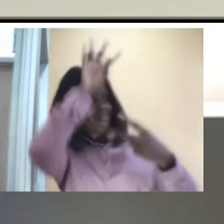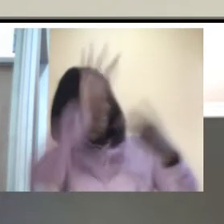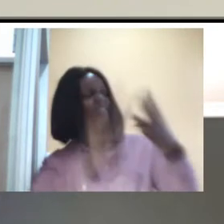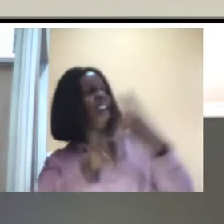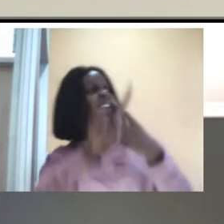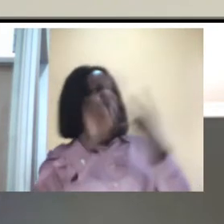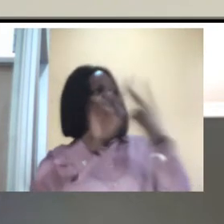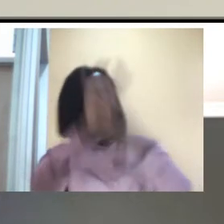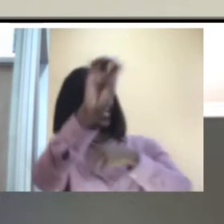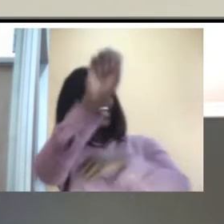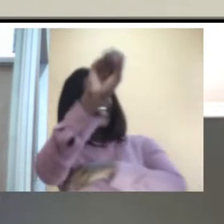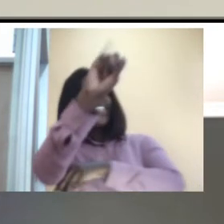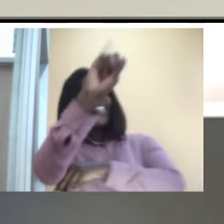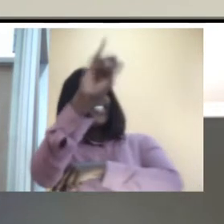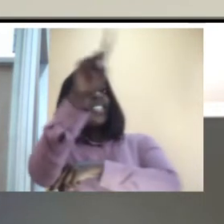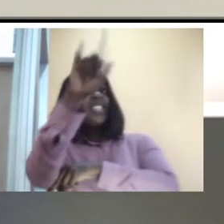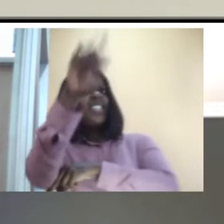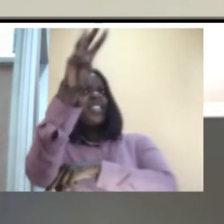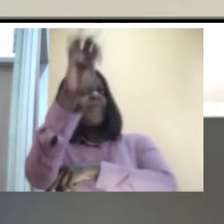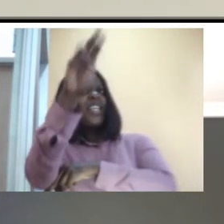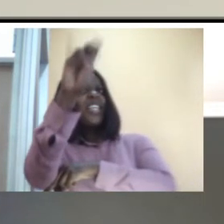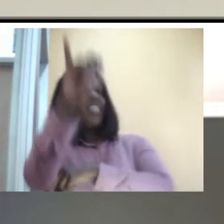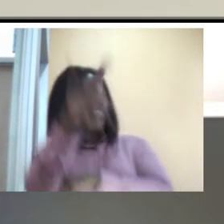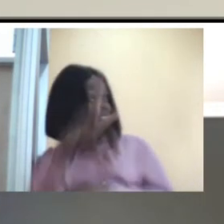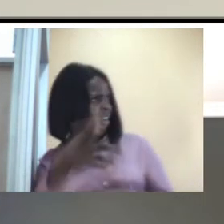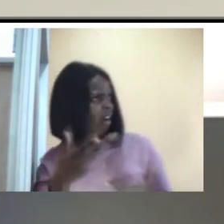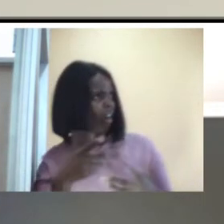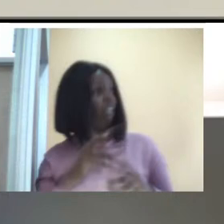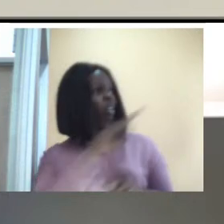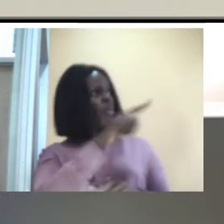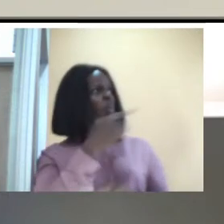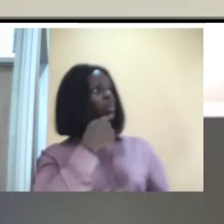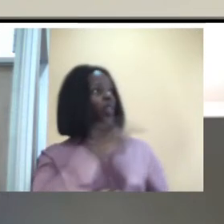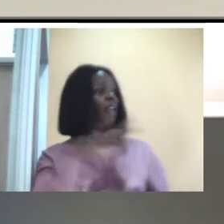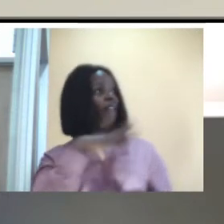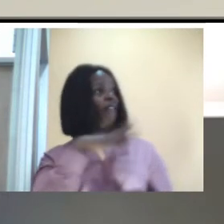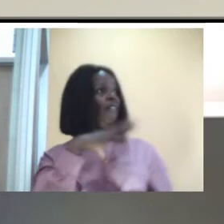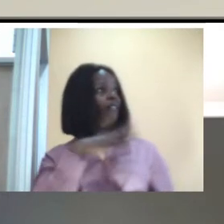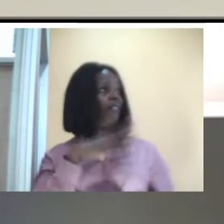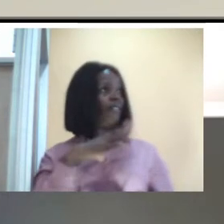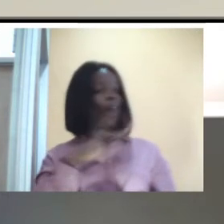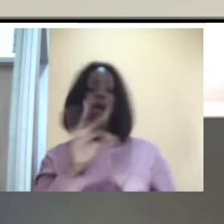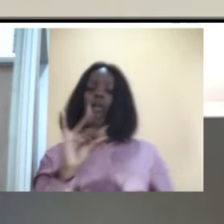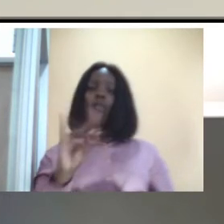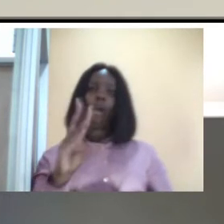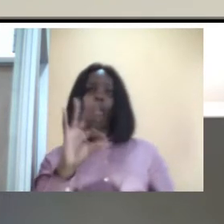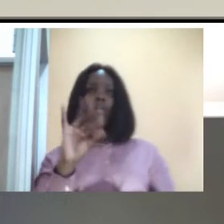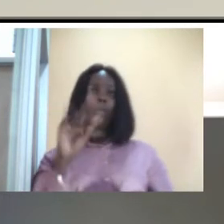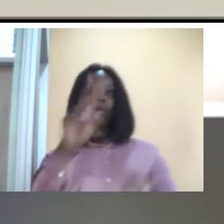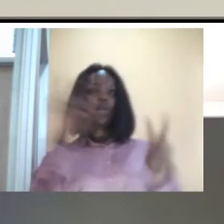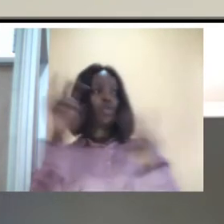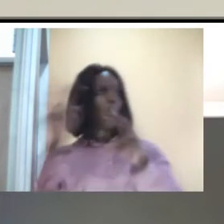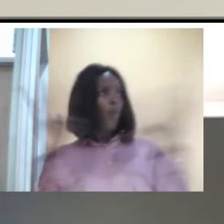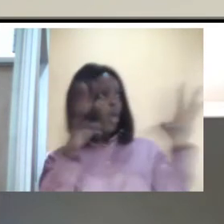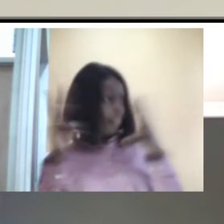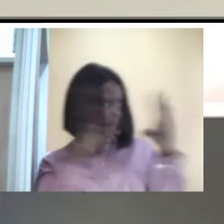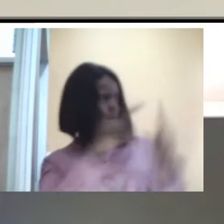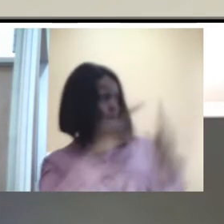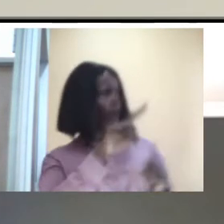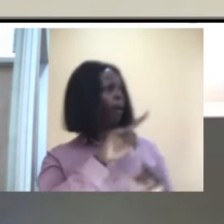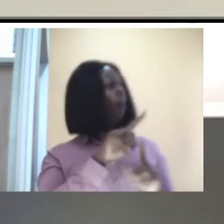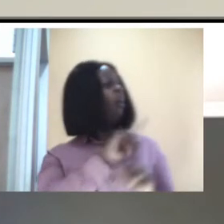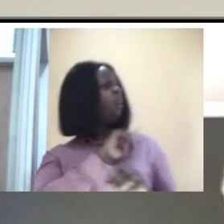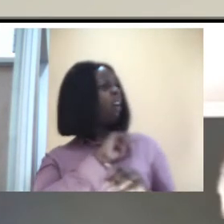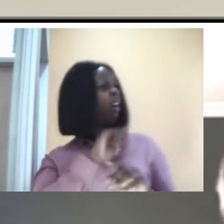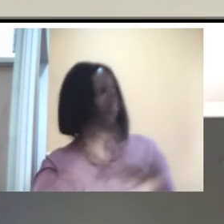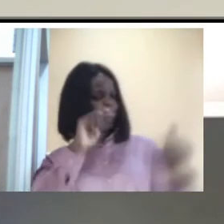issues under your government. So instead of being like a weather lady and reading daily statistics about climate change, why don't you focus on actually turning